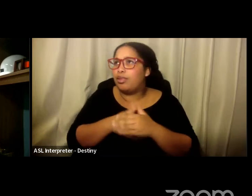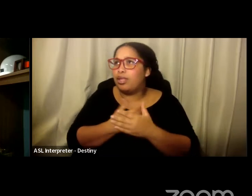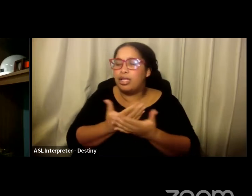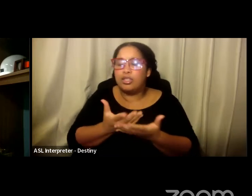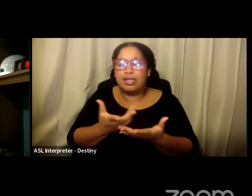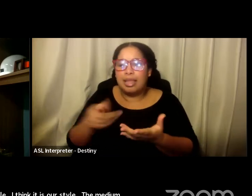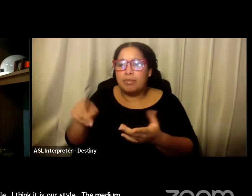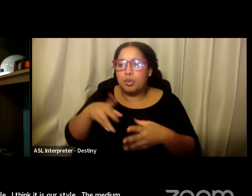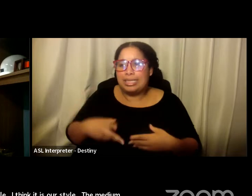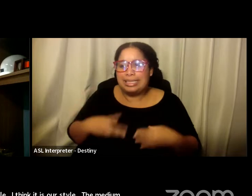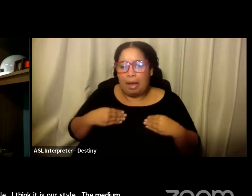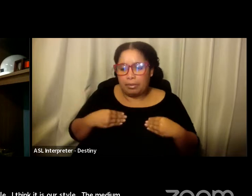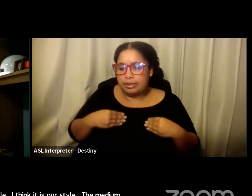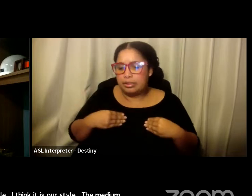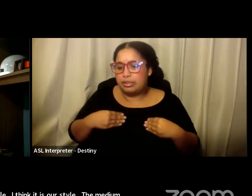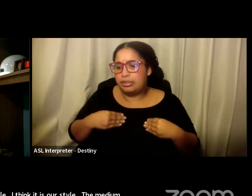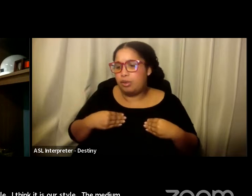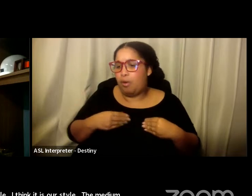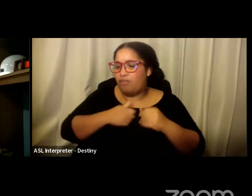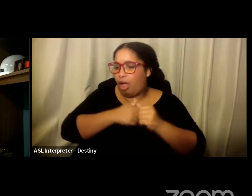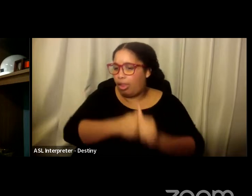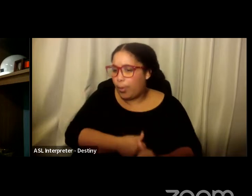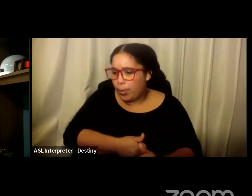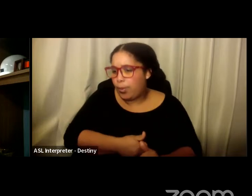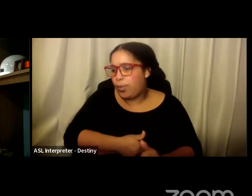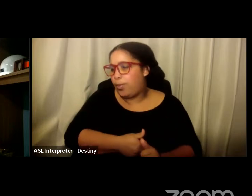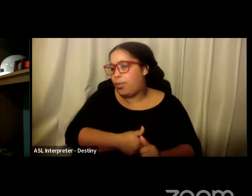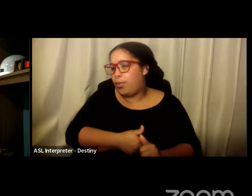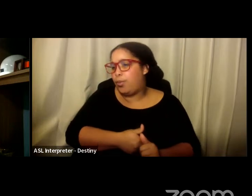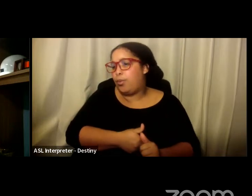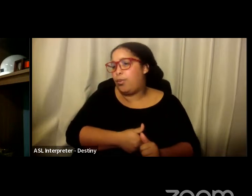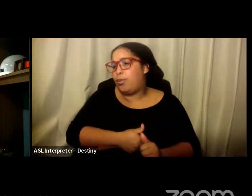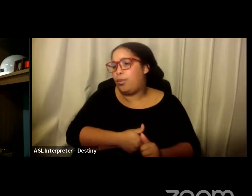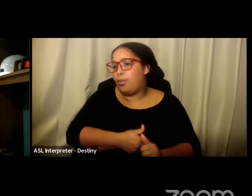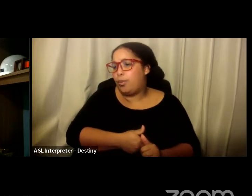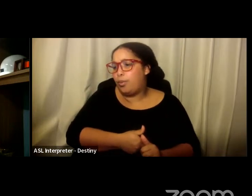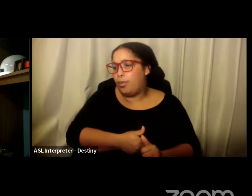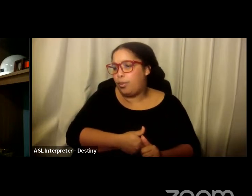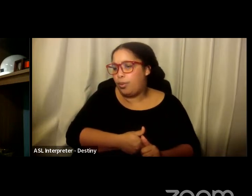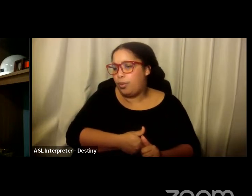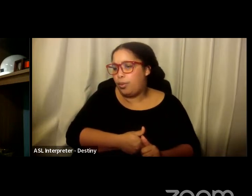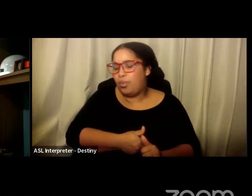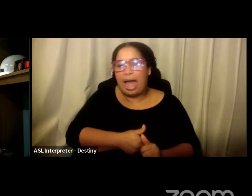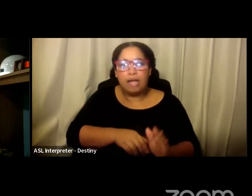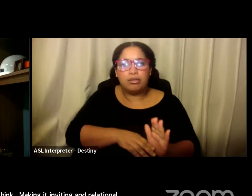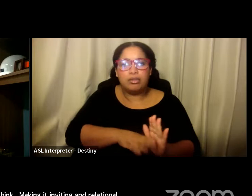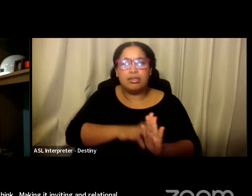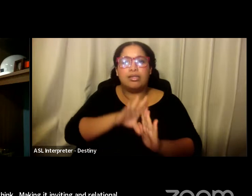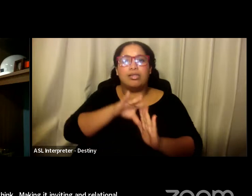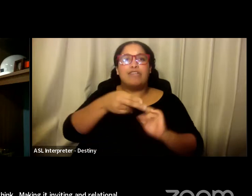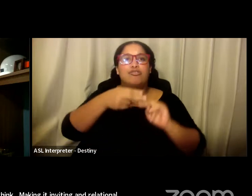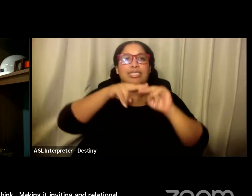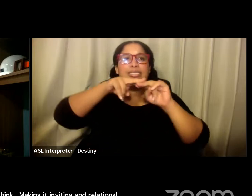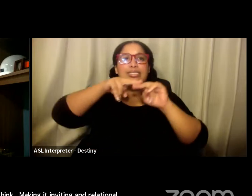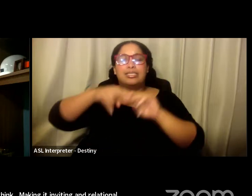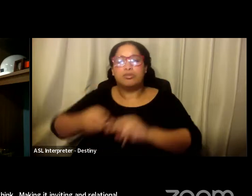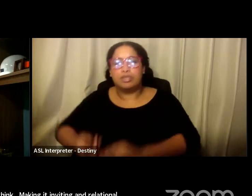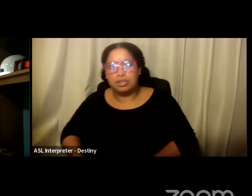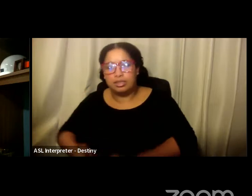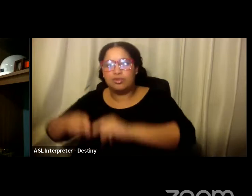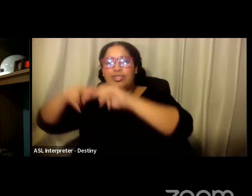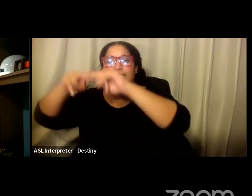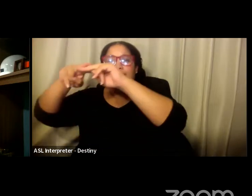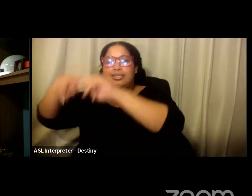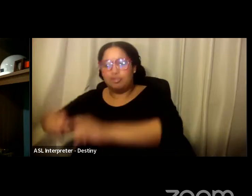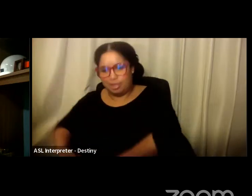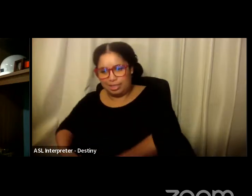with the kind of pattern of surges. And I guess what I want to say